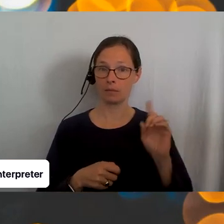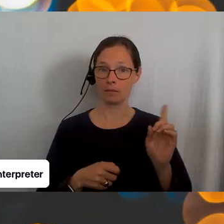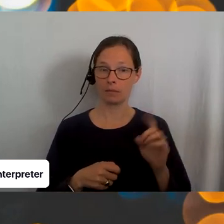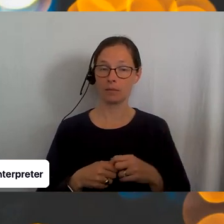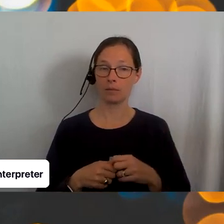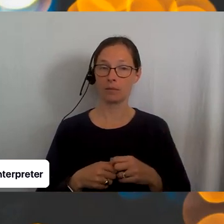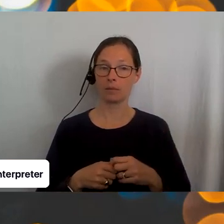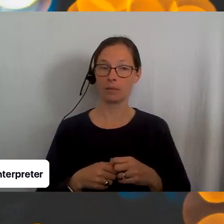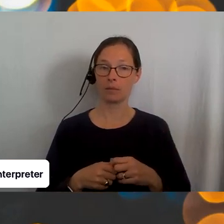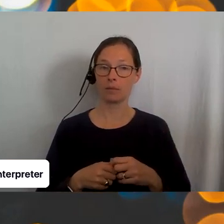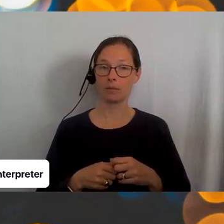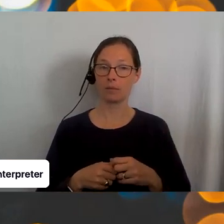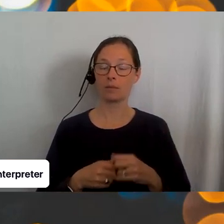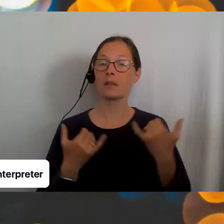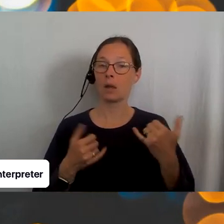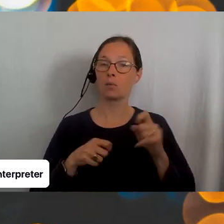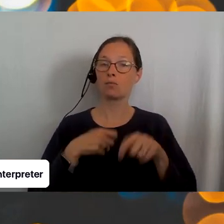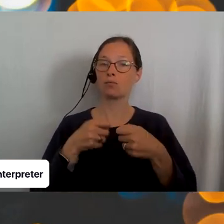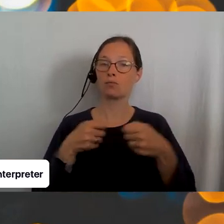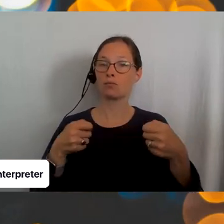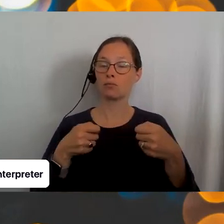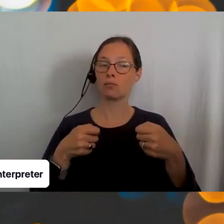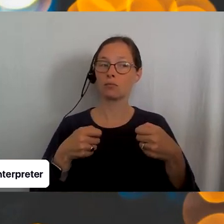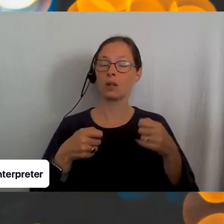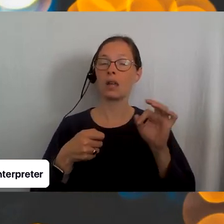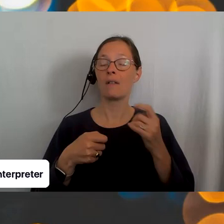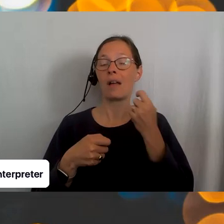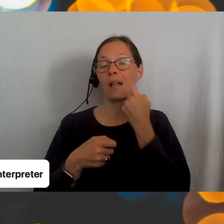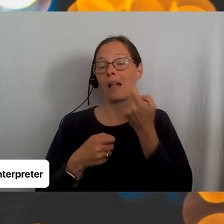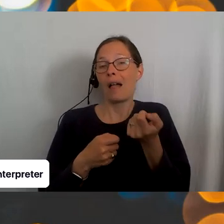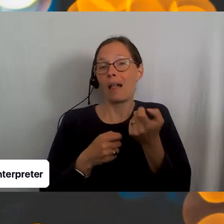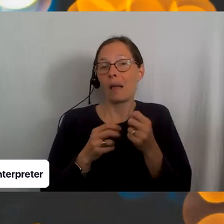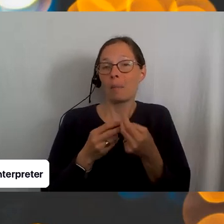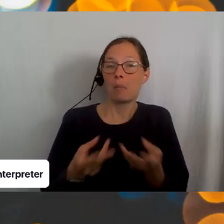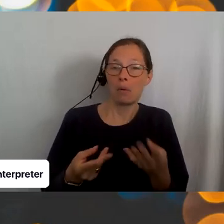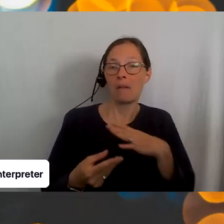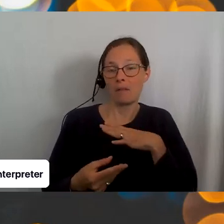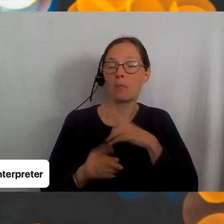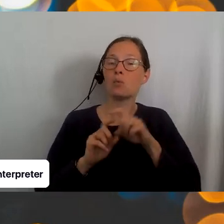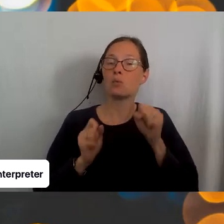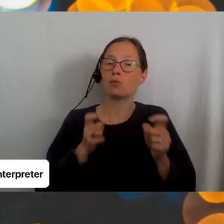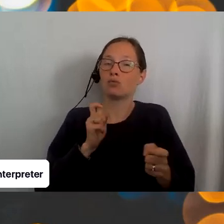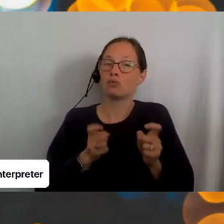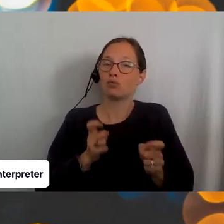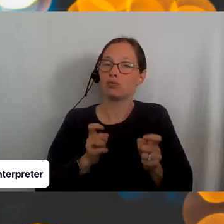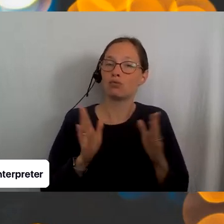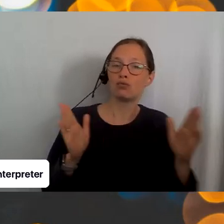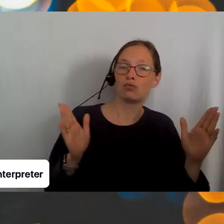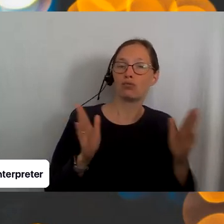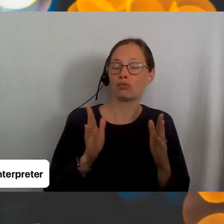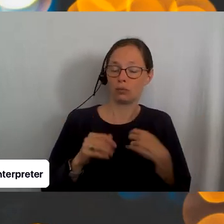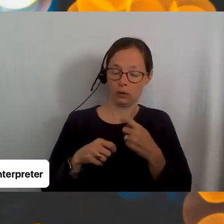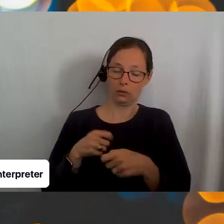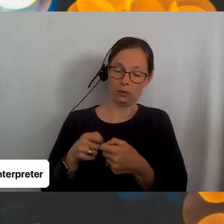Now you can tie this in just a box knot, because if it comes a little undone, it's fine and leaves it adjustable. So I'm going to tie that in a little box knot.